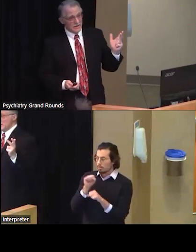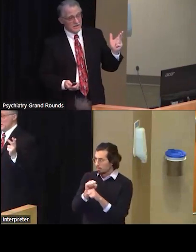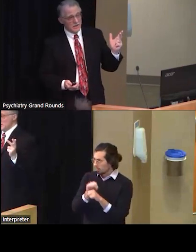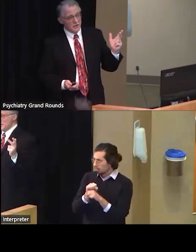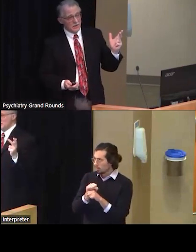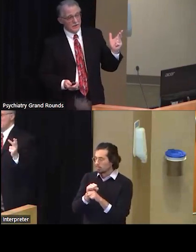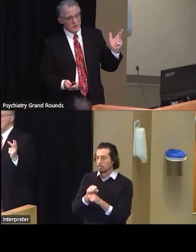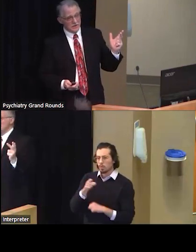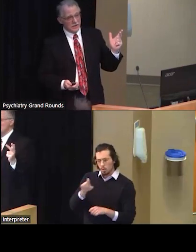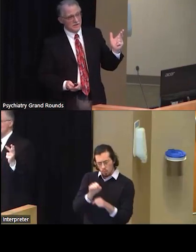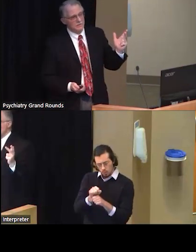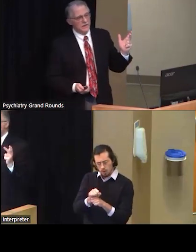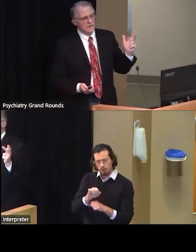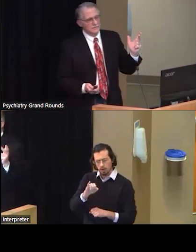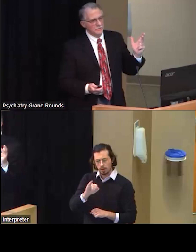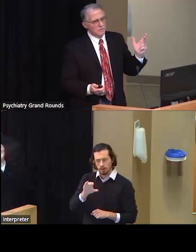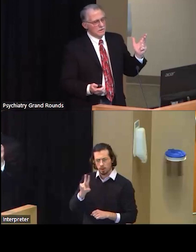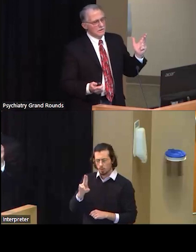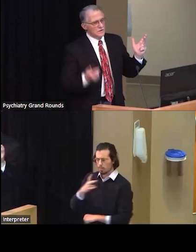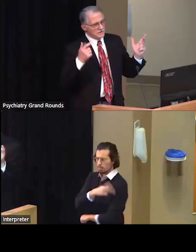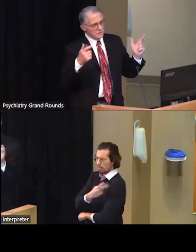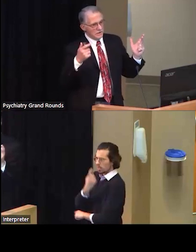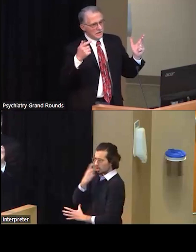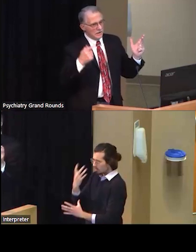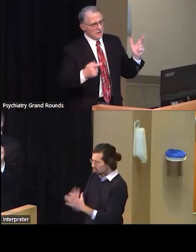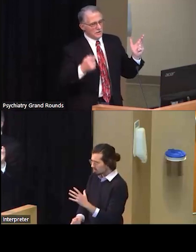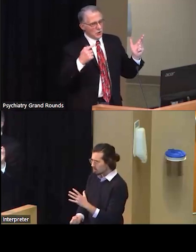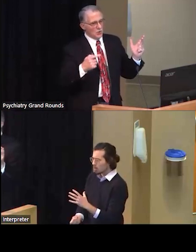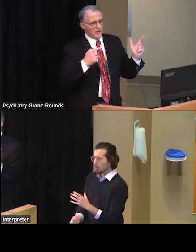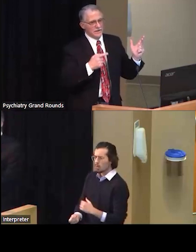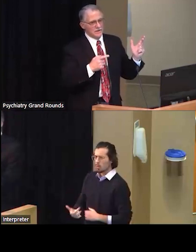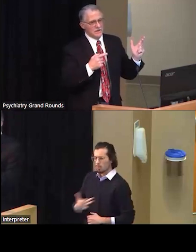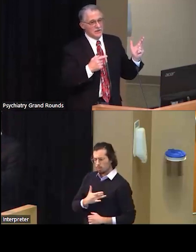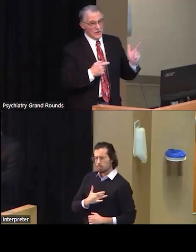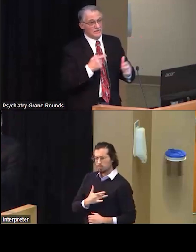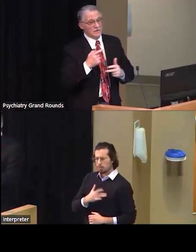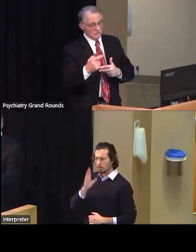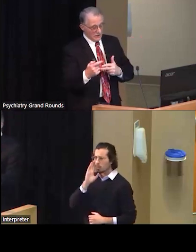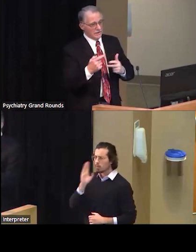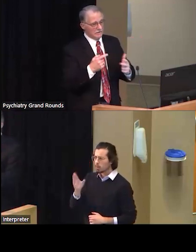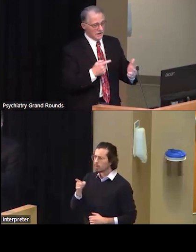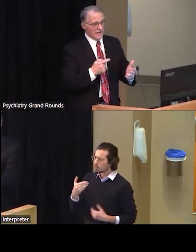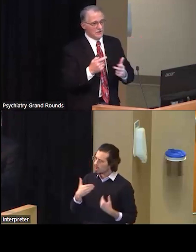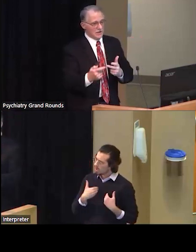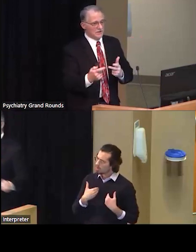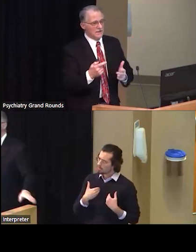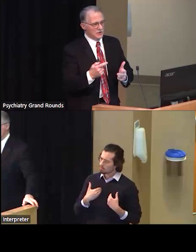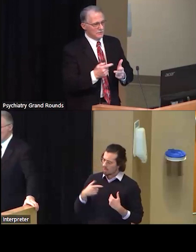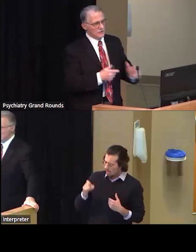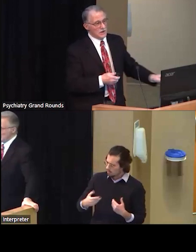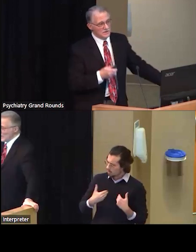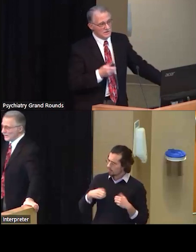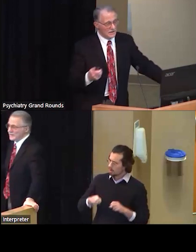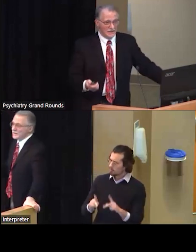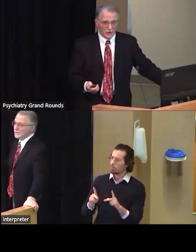work in the ICU and you just lost somebody, there's a toll that takes on you, and you have to kind of have a chance to catch